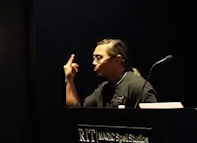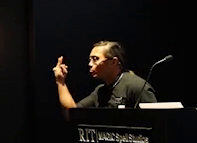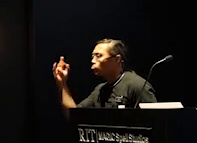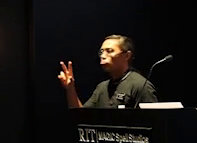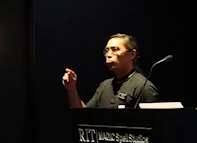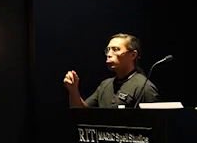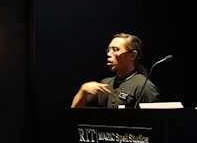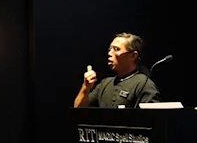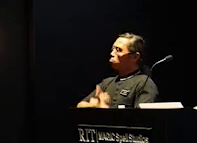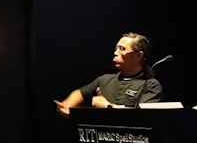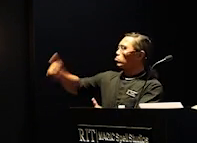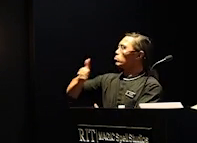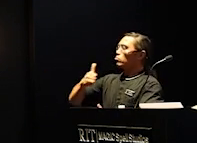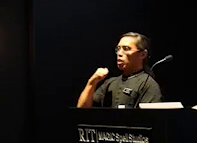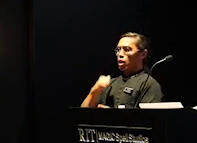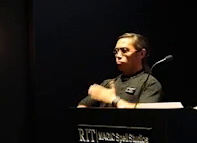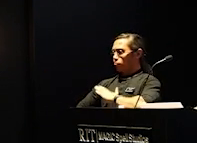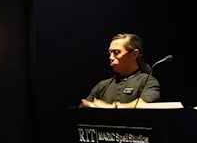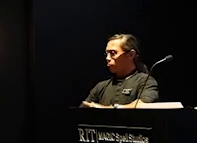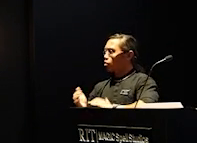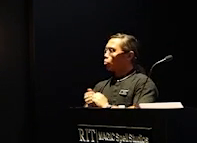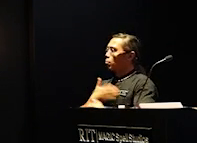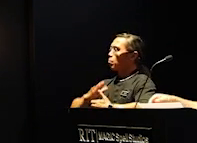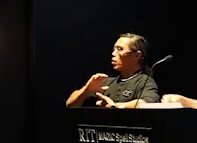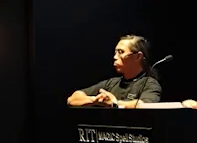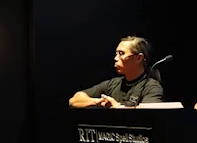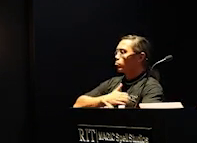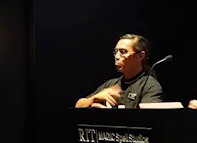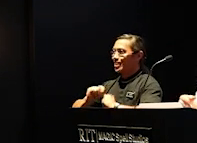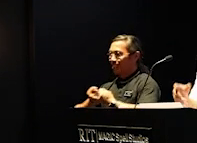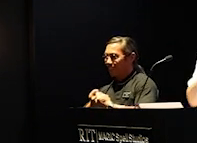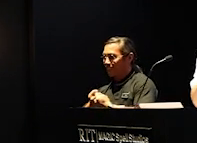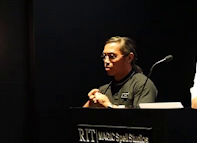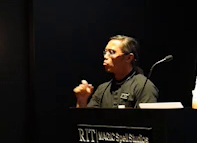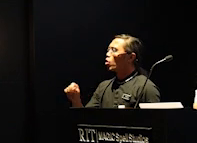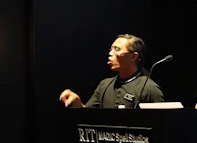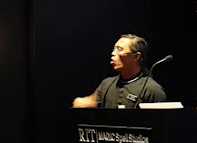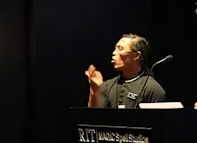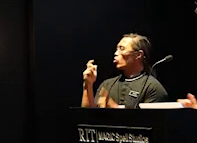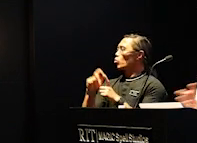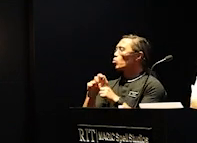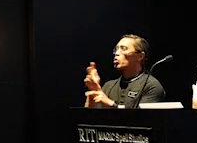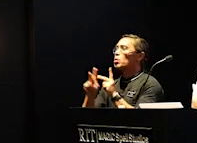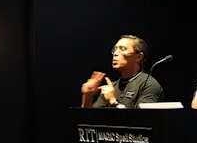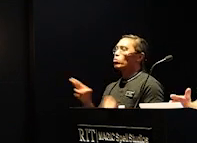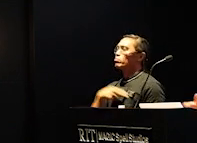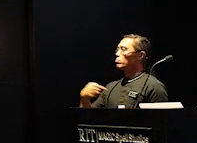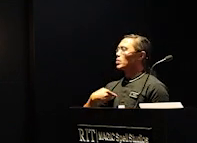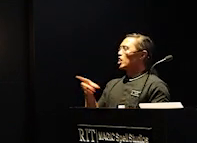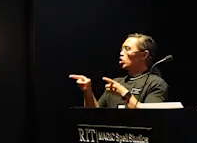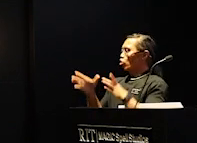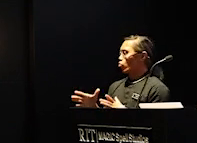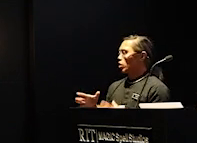my partners, teams. And then there's these other words like a director, because I call the shots and say do this, do that, depending